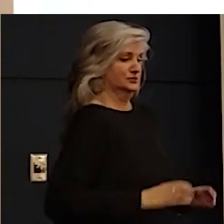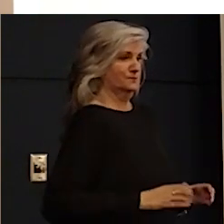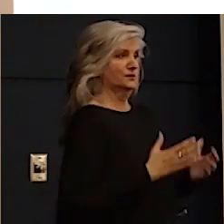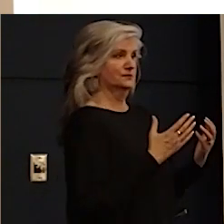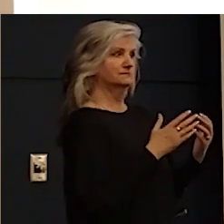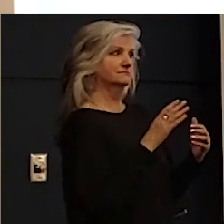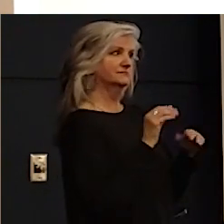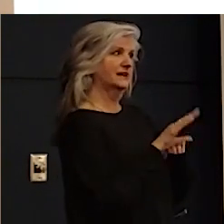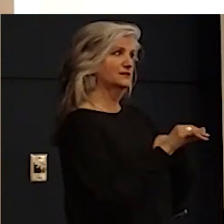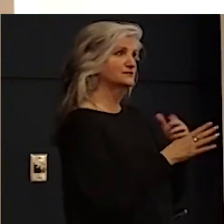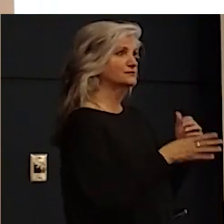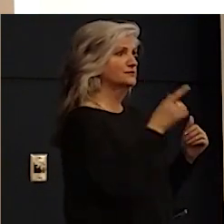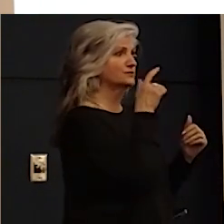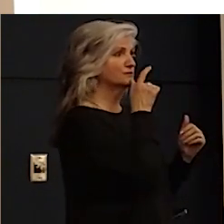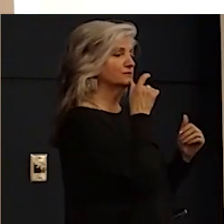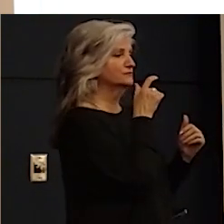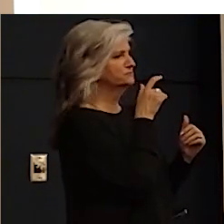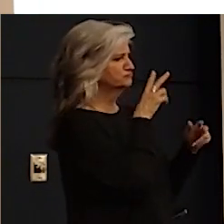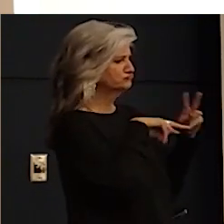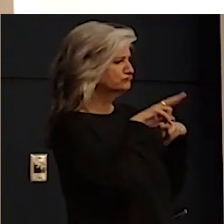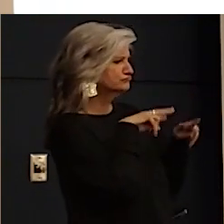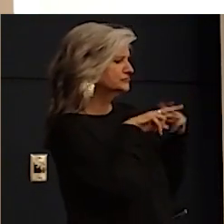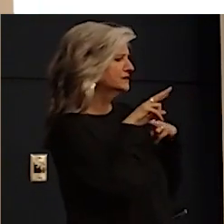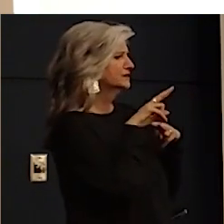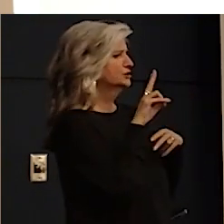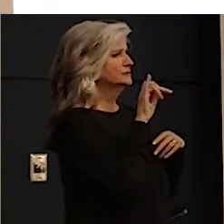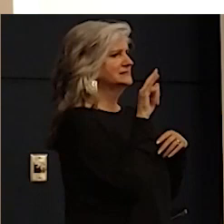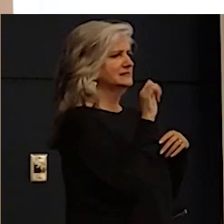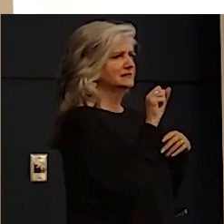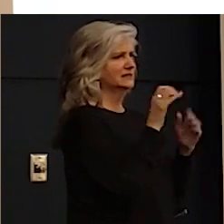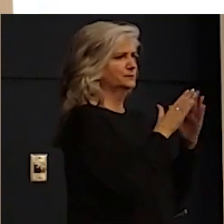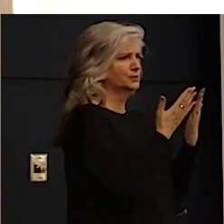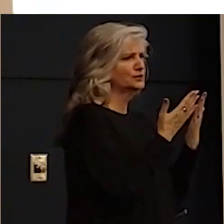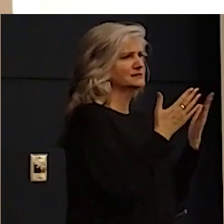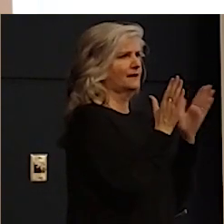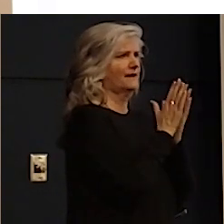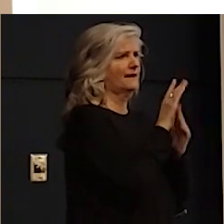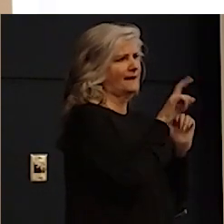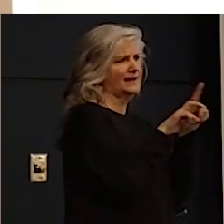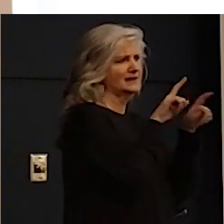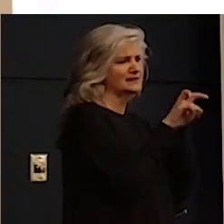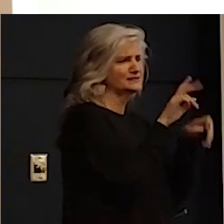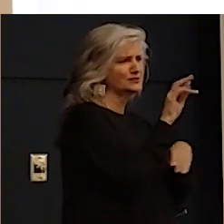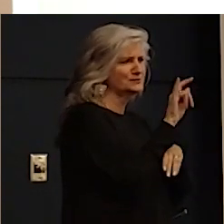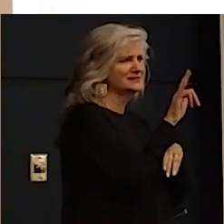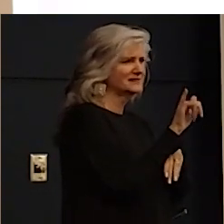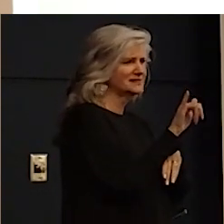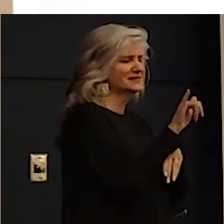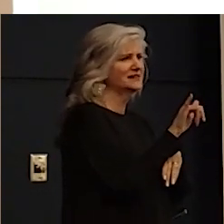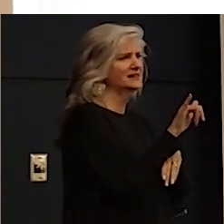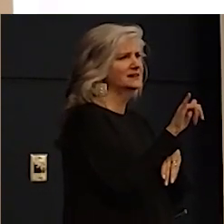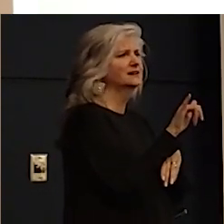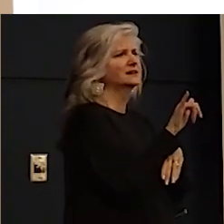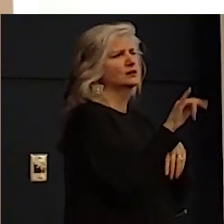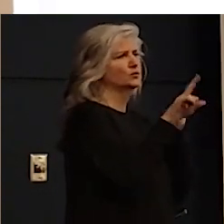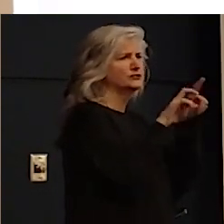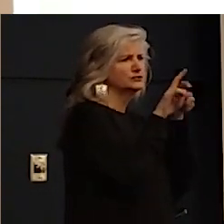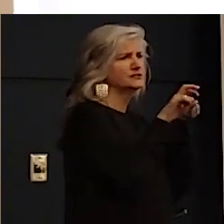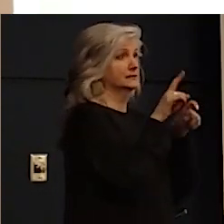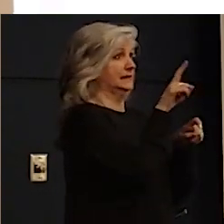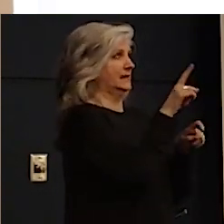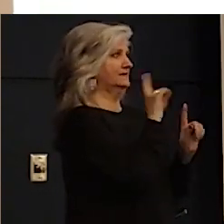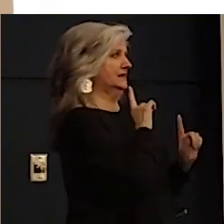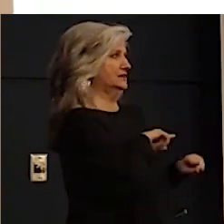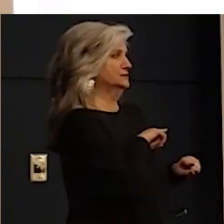folks that want to formally intervene in the case, they can look at the utility books, they can ask the utility questions, and the utility has to answer those questions on the